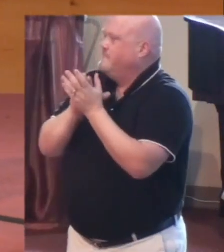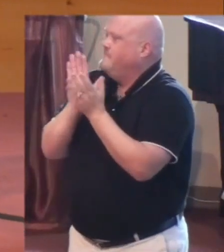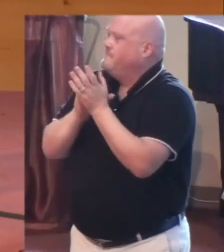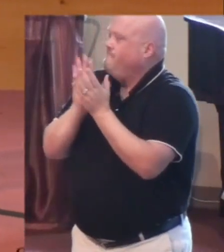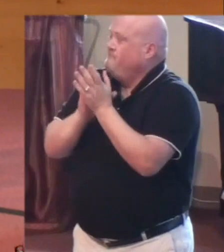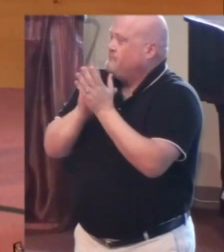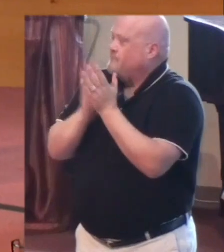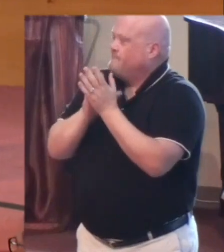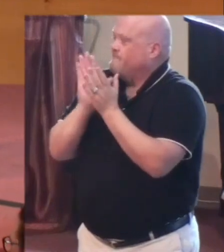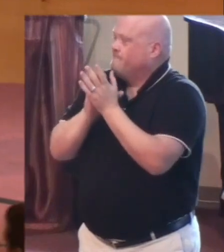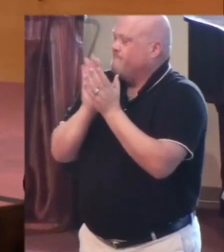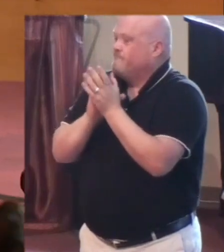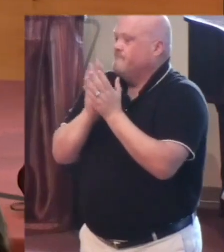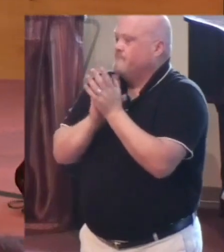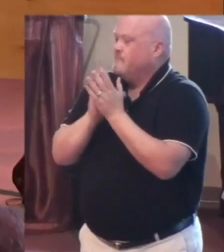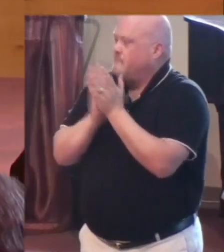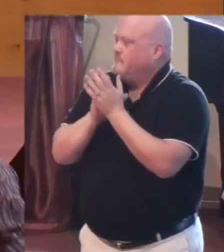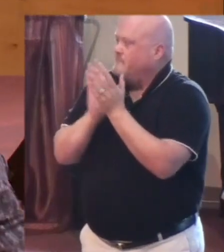Yeah,